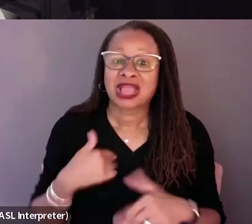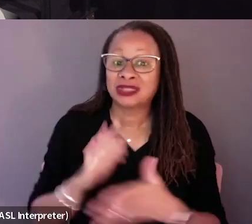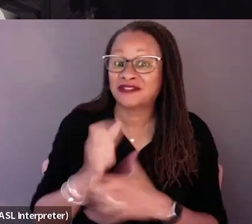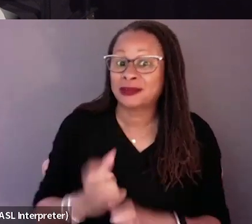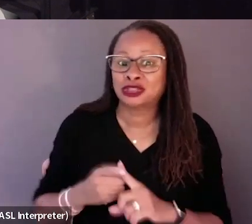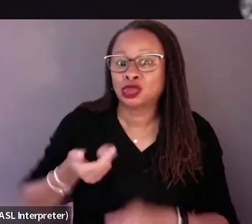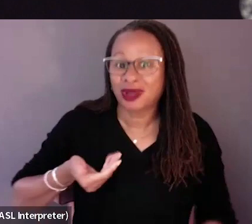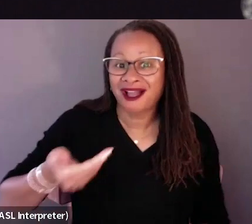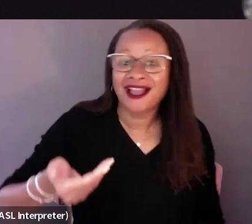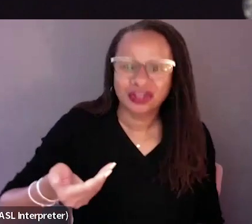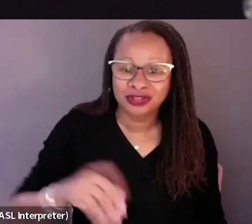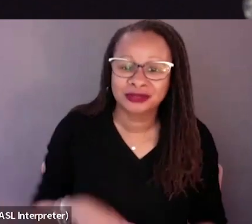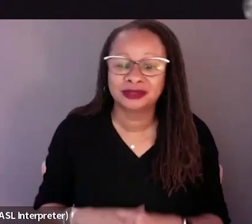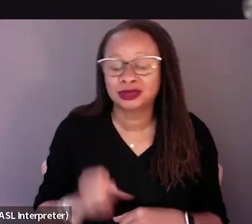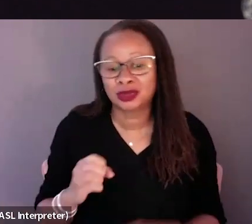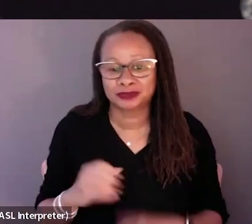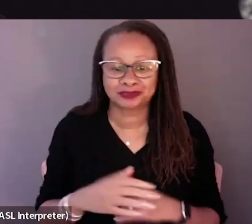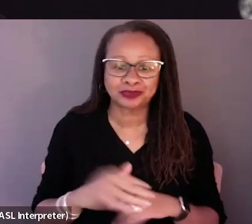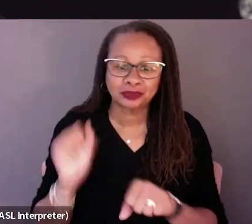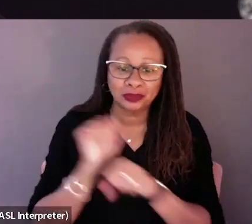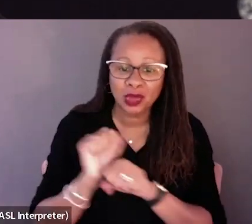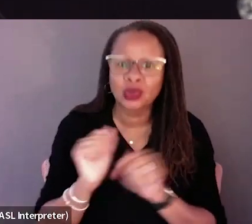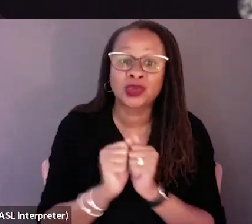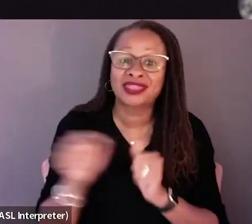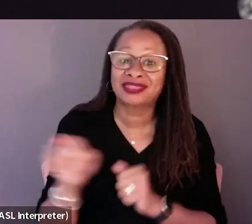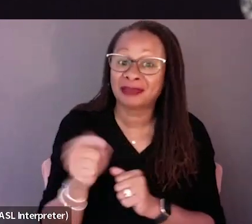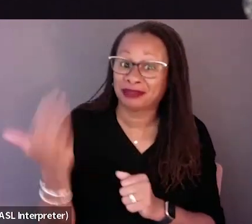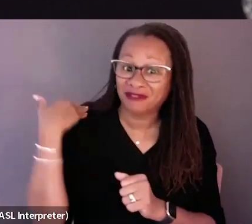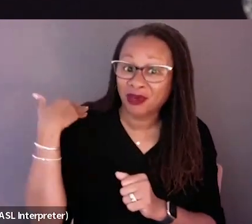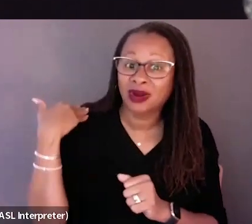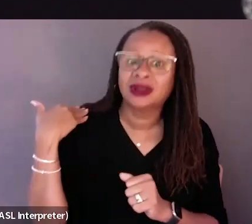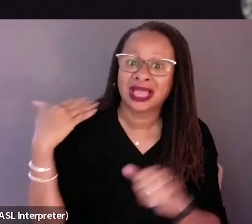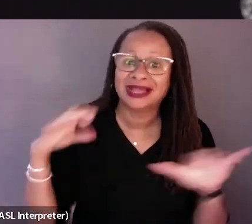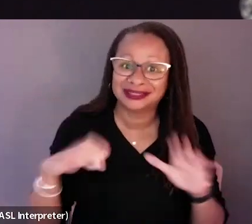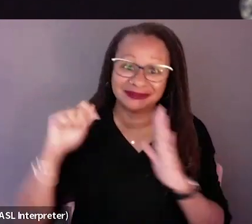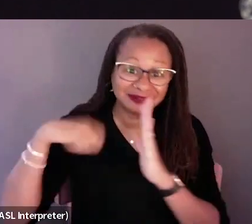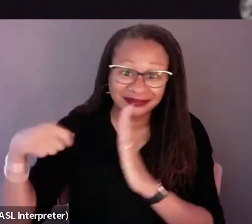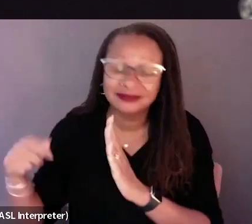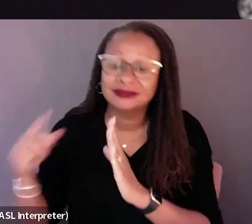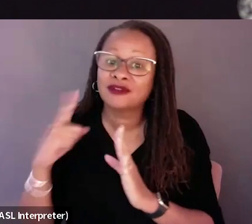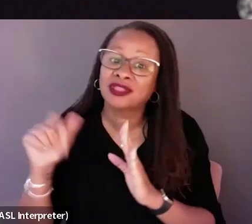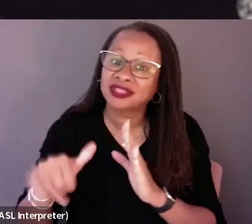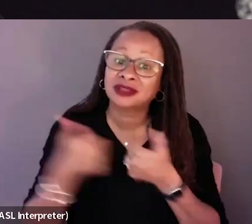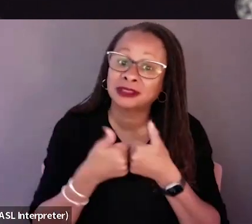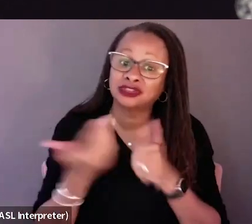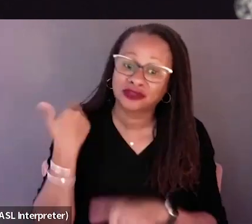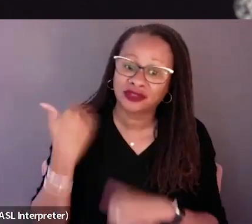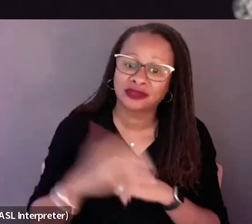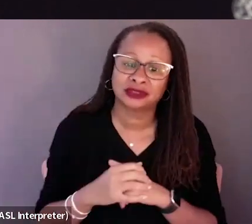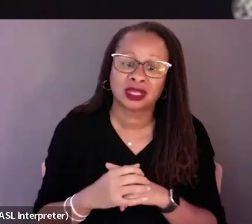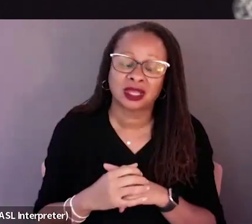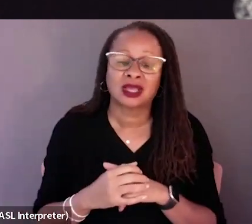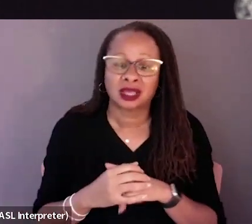hire, kind of. So I worked with them before, and it was teasers